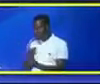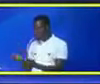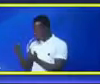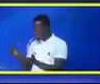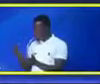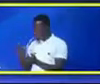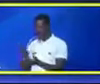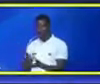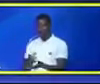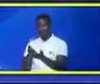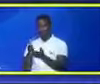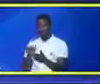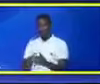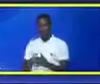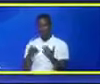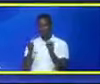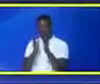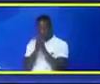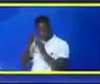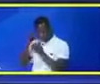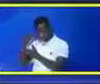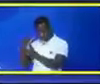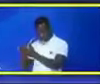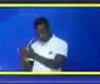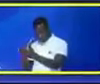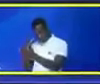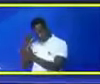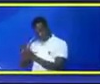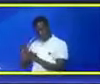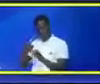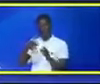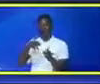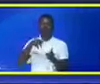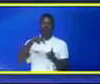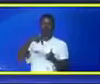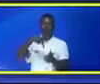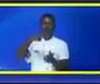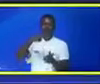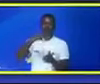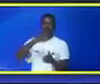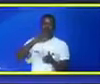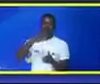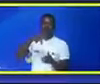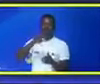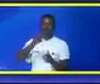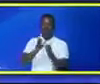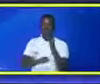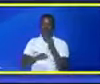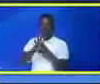Hallelujah. I want us to pray. Philippians chapter 4, please give us verse 6.